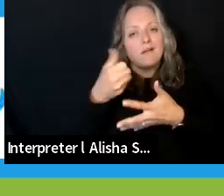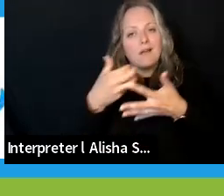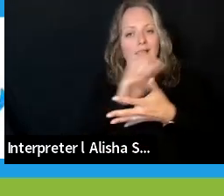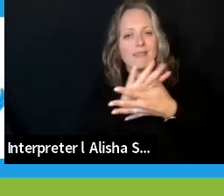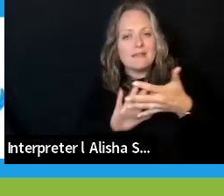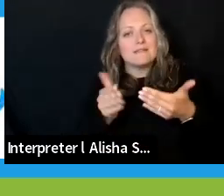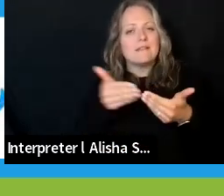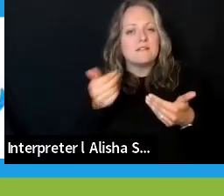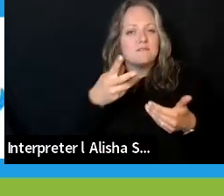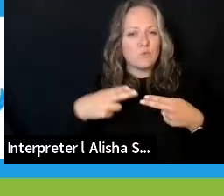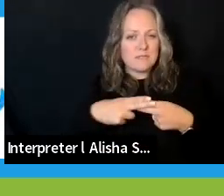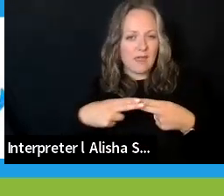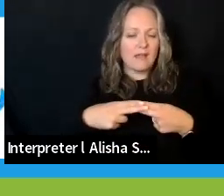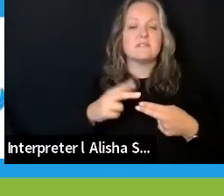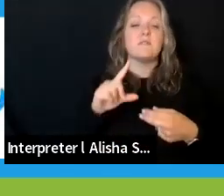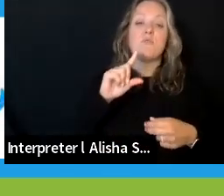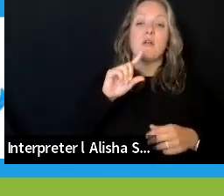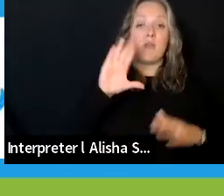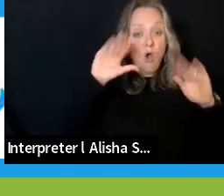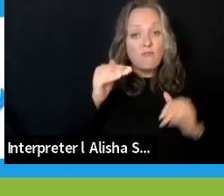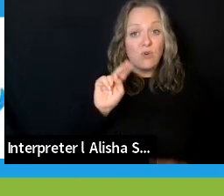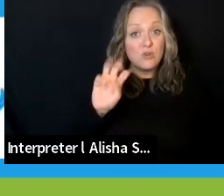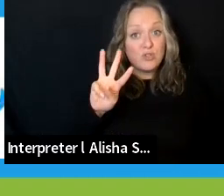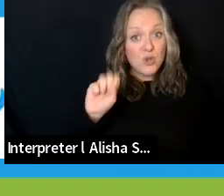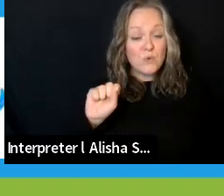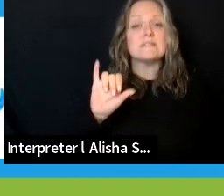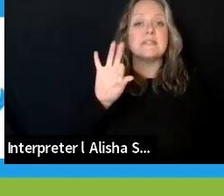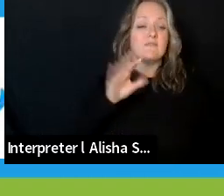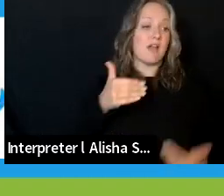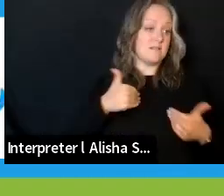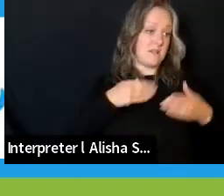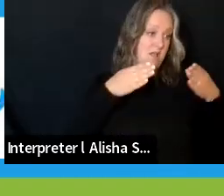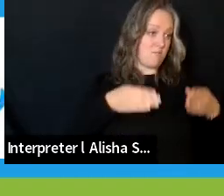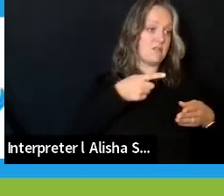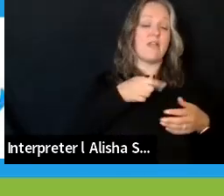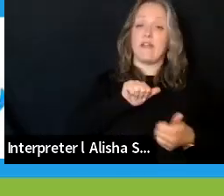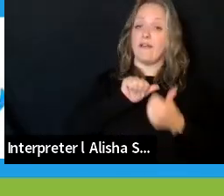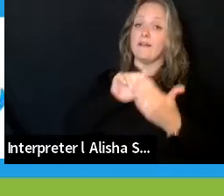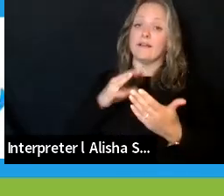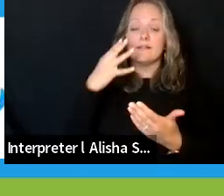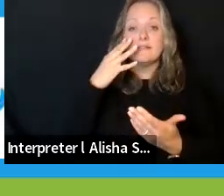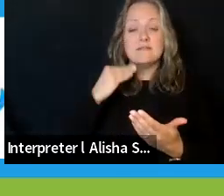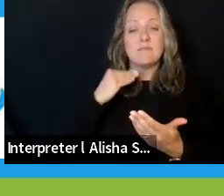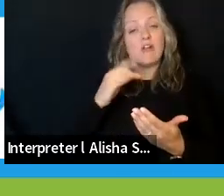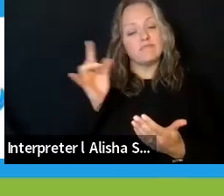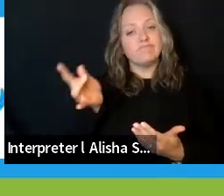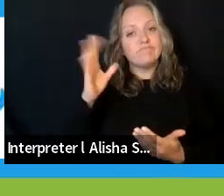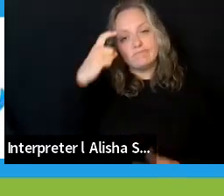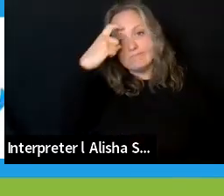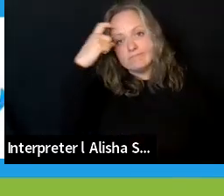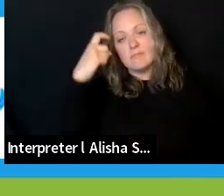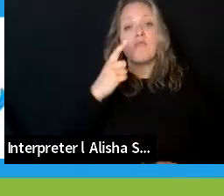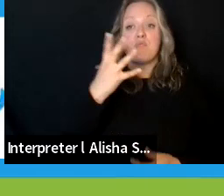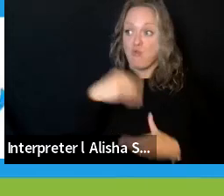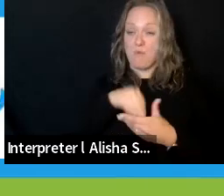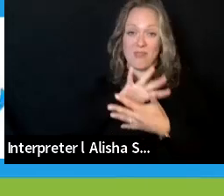of slides. But the hopeful news is that even if youth experience adversity, when we incorporate those protective factors, they will